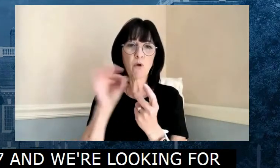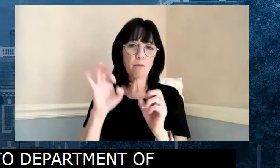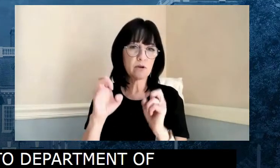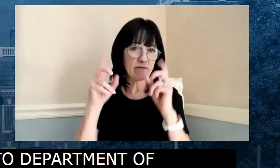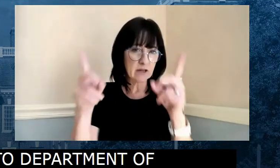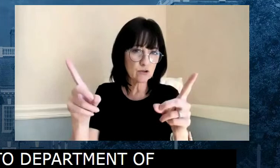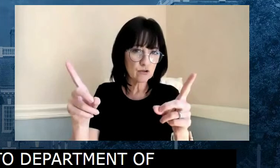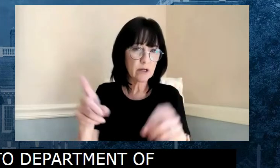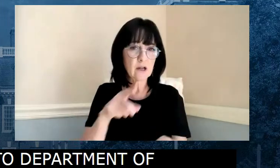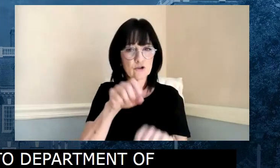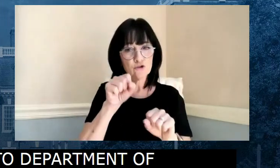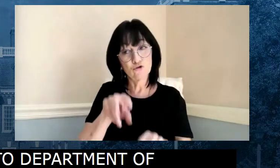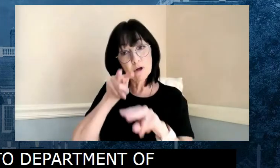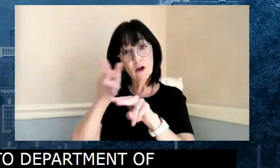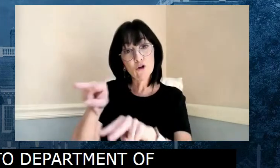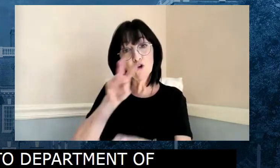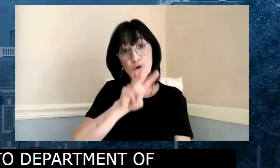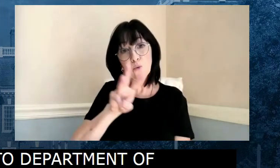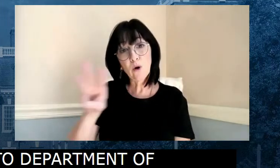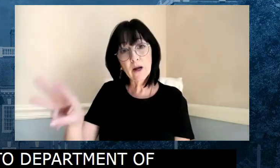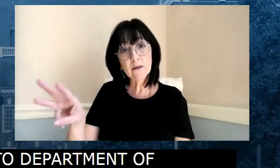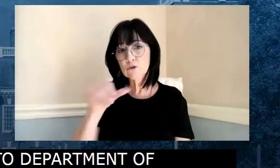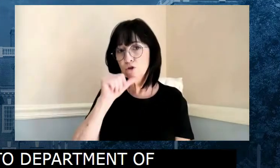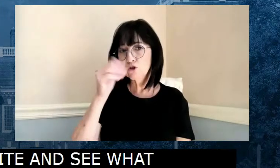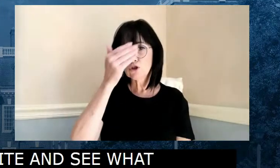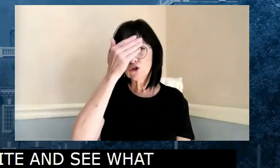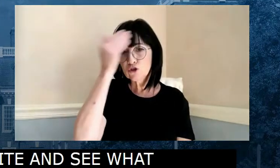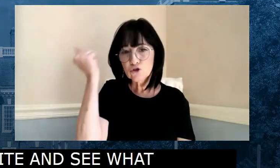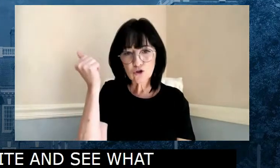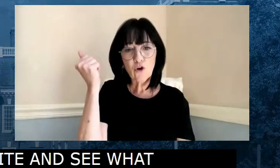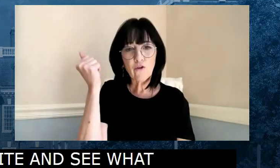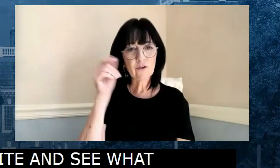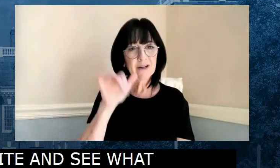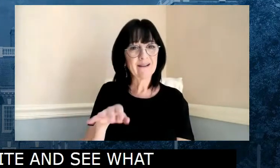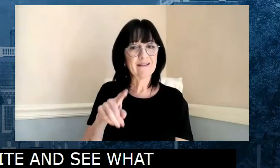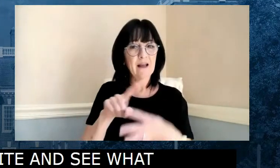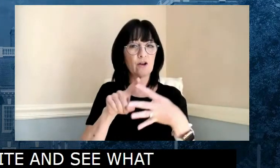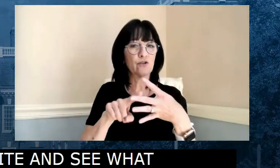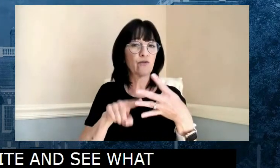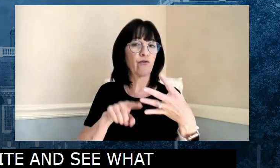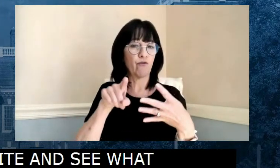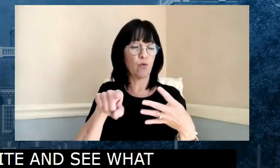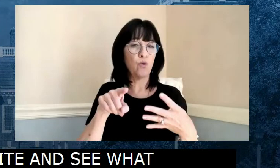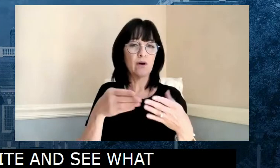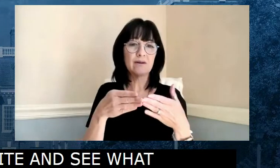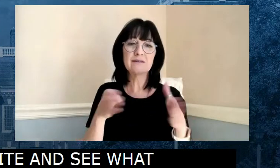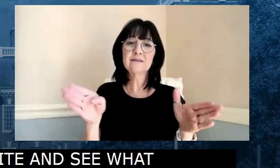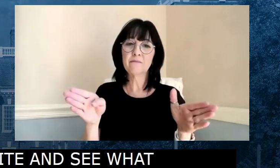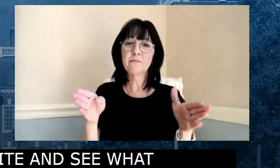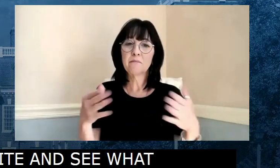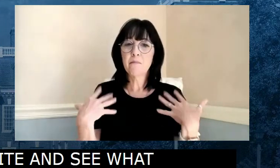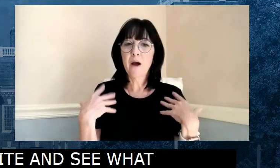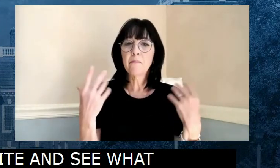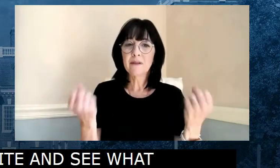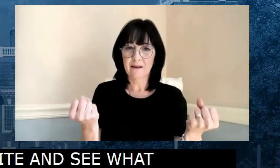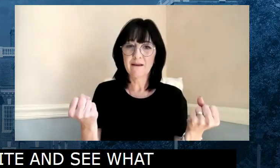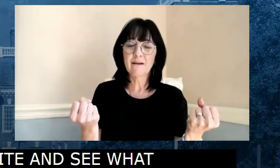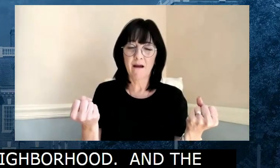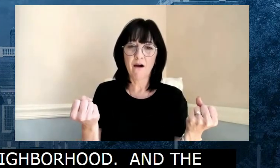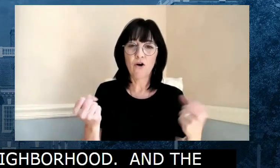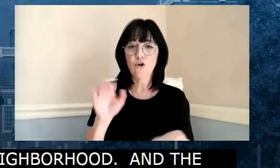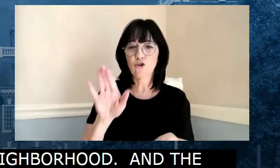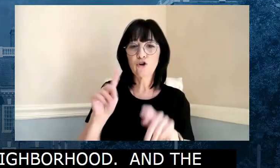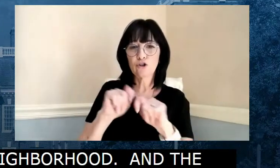in your neighborhood. Don't forget about the 4 static sites that Dr. Tay just talked about that Lisa and her team now have open Monday